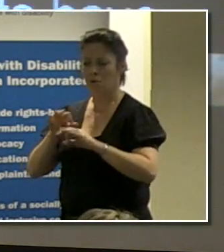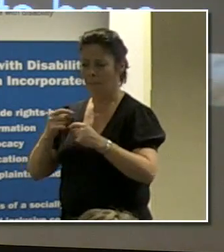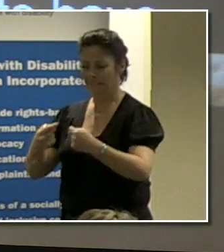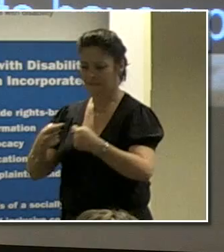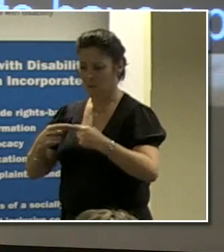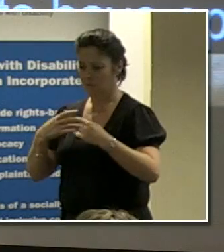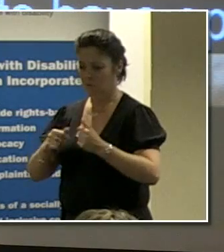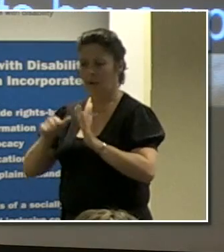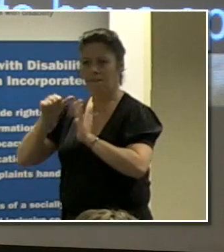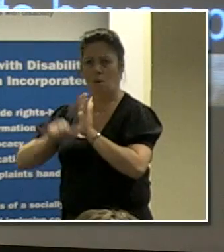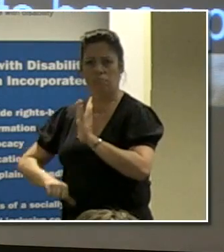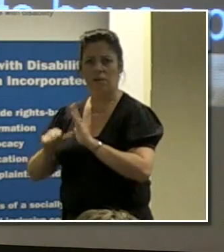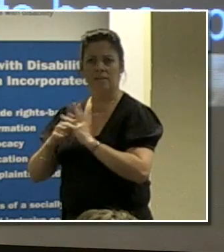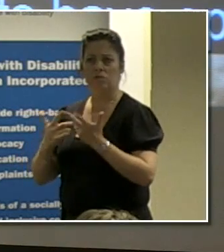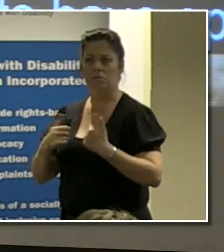certainly